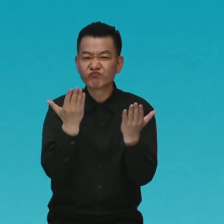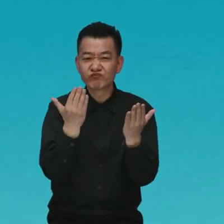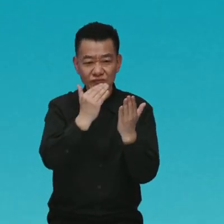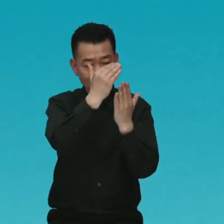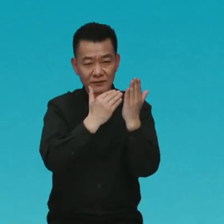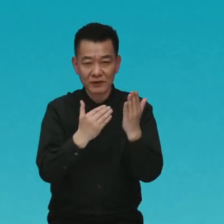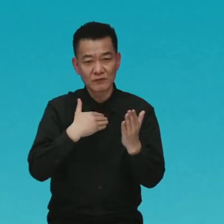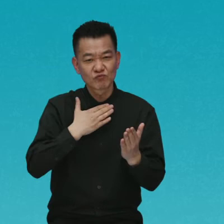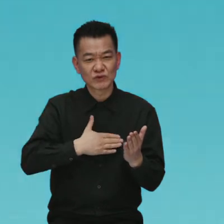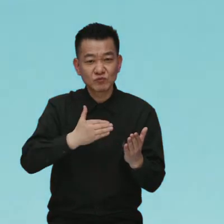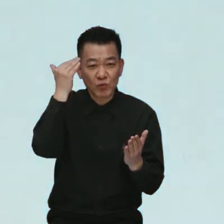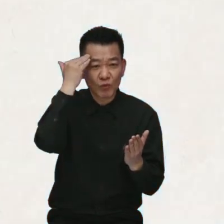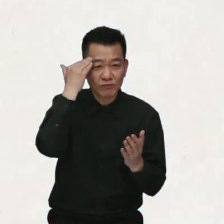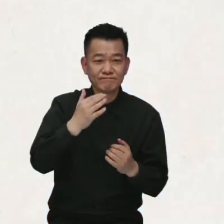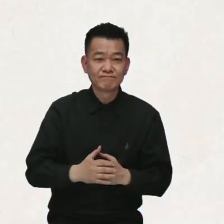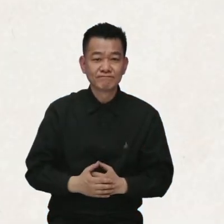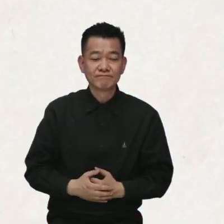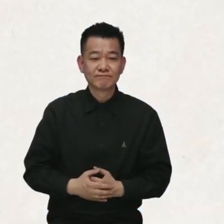it means.